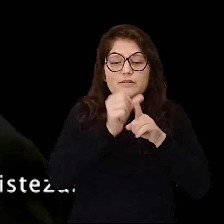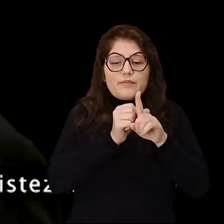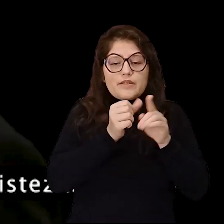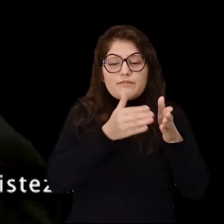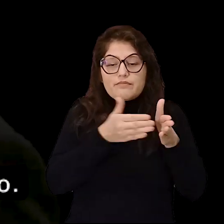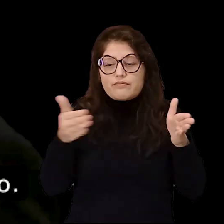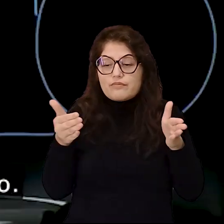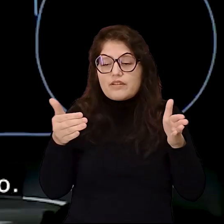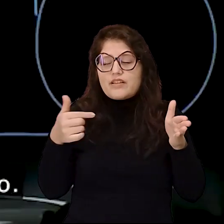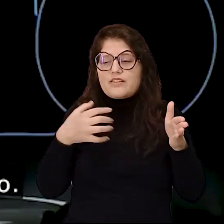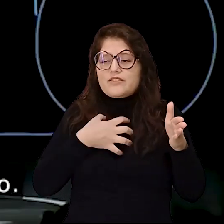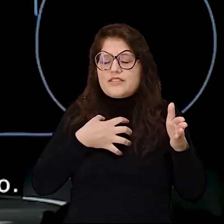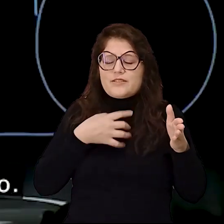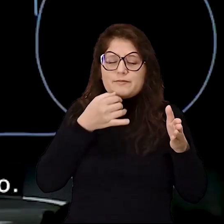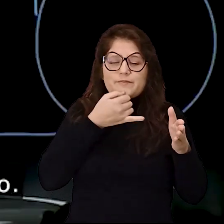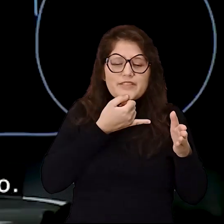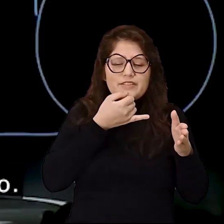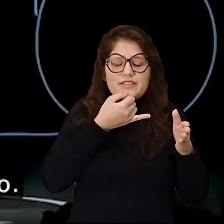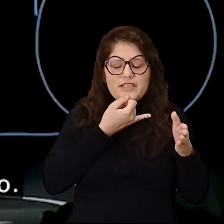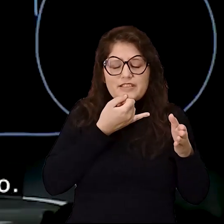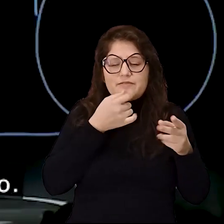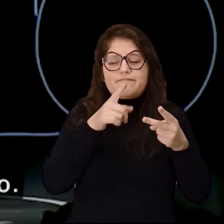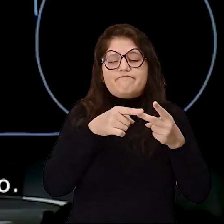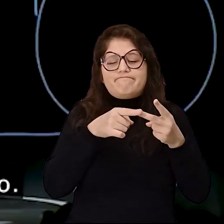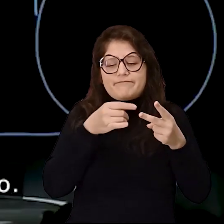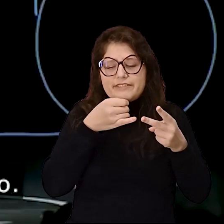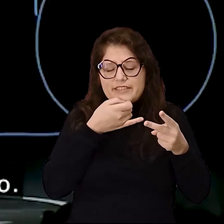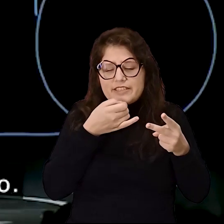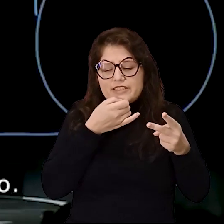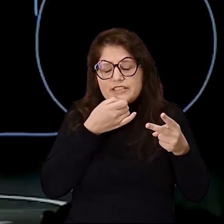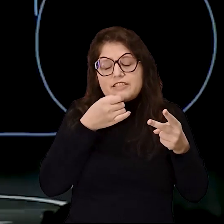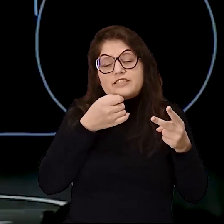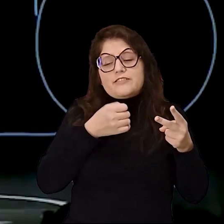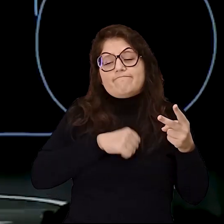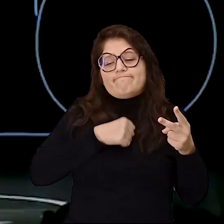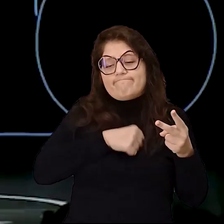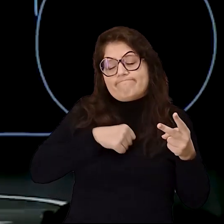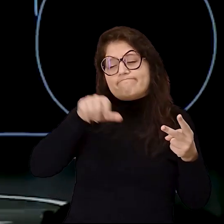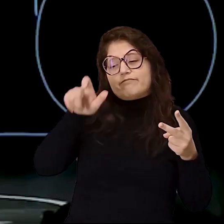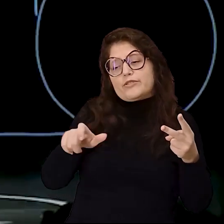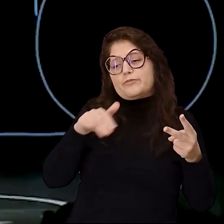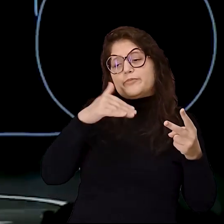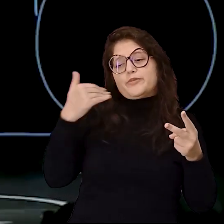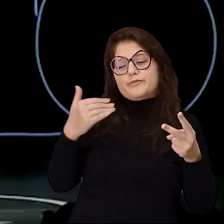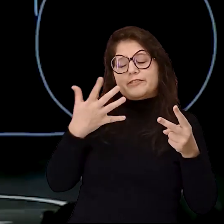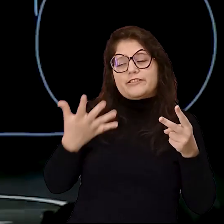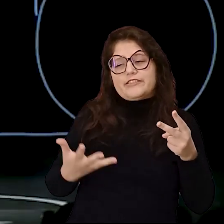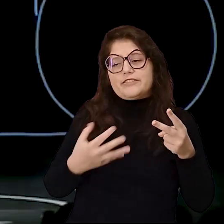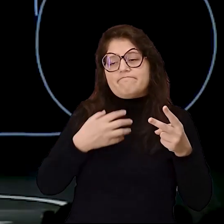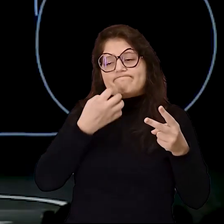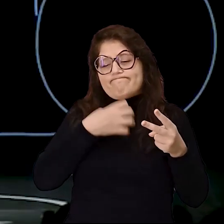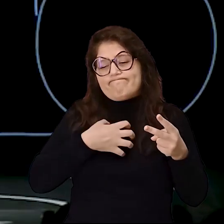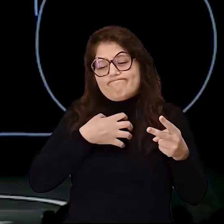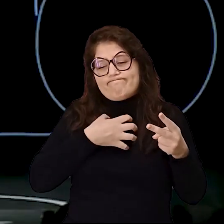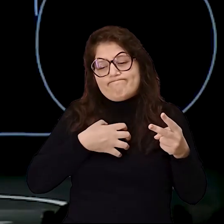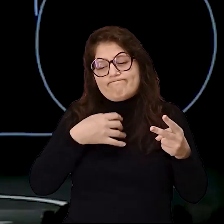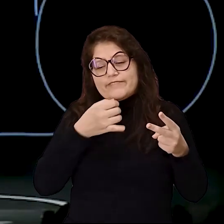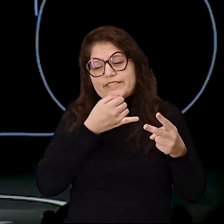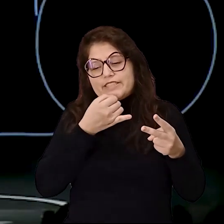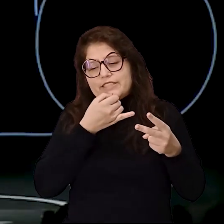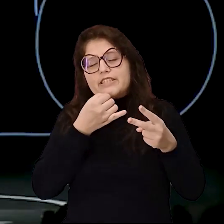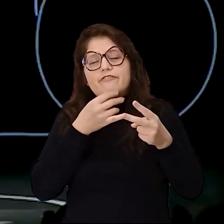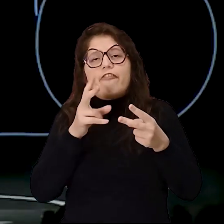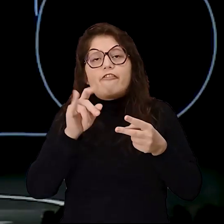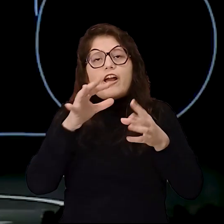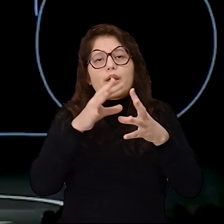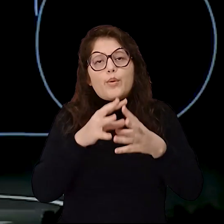sadness. Grief is explicitly reactive. If you have a loss and you feel incredibly unhappy, and then